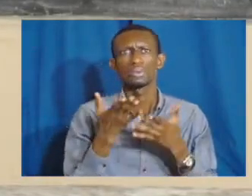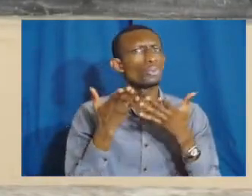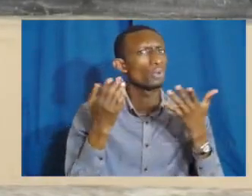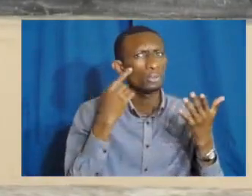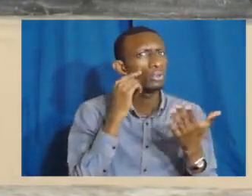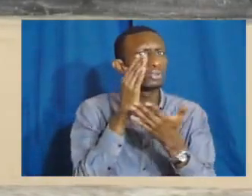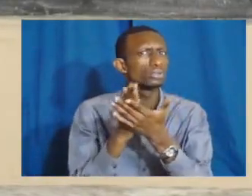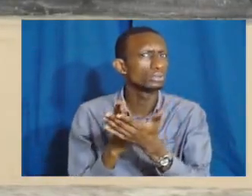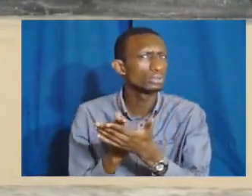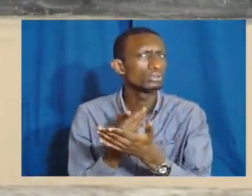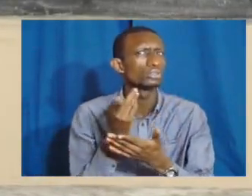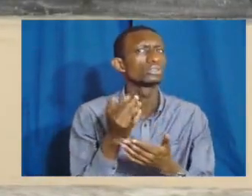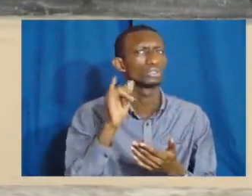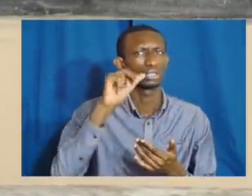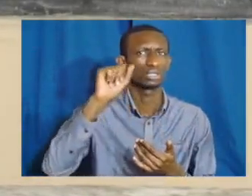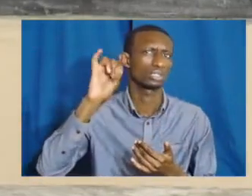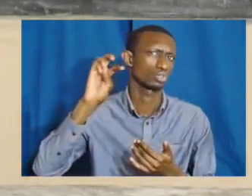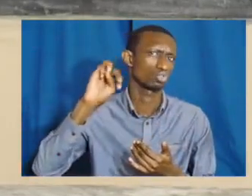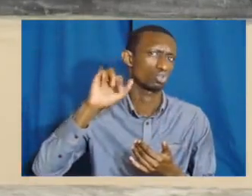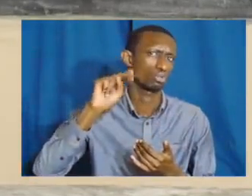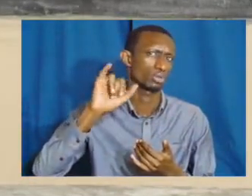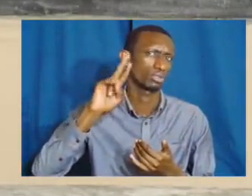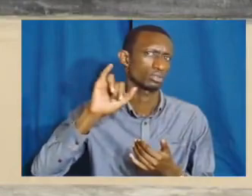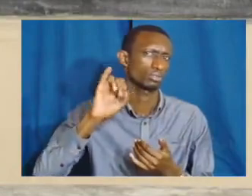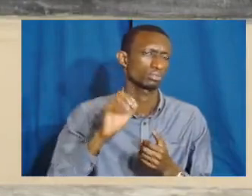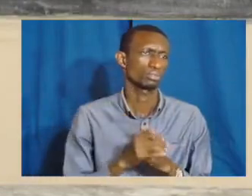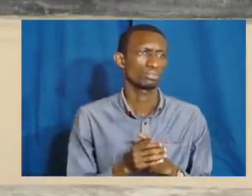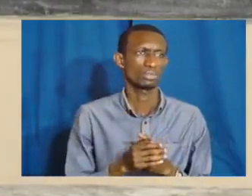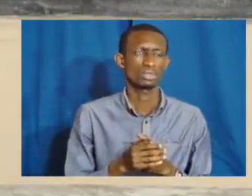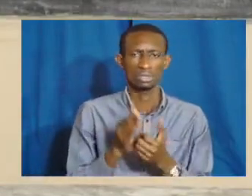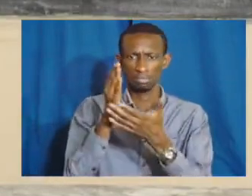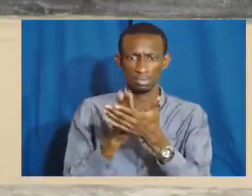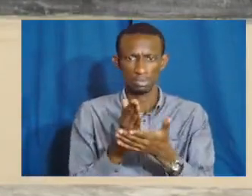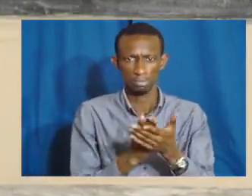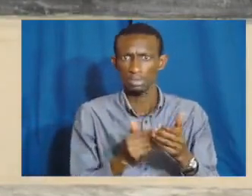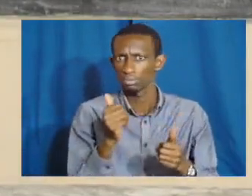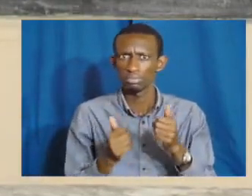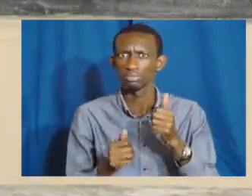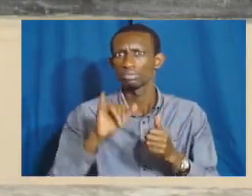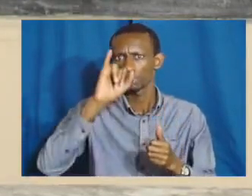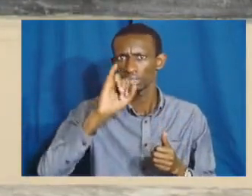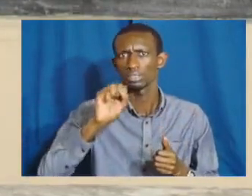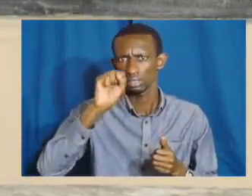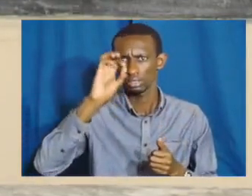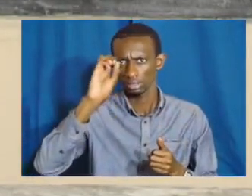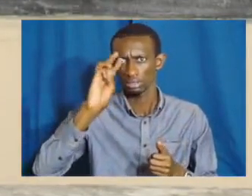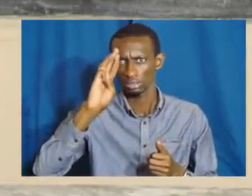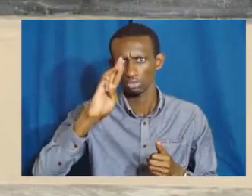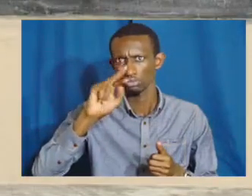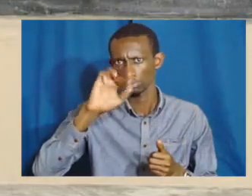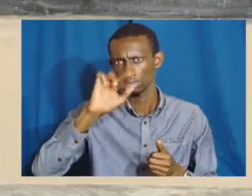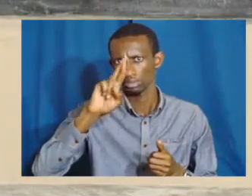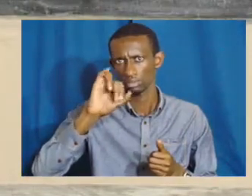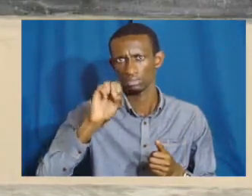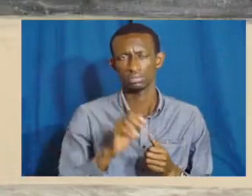isomerism? Well, I've said in the alcohols, what kind of the isomerism in there? So in the functional